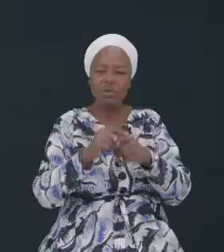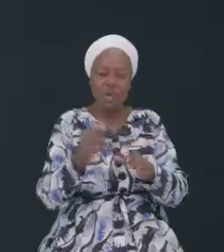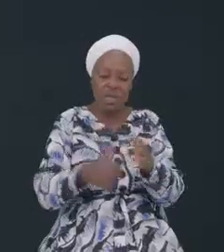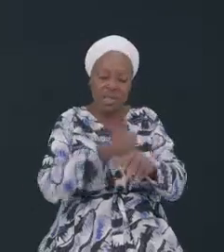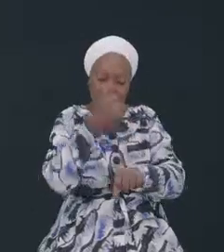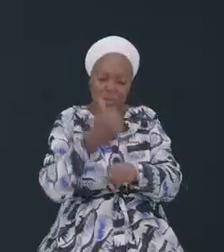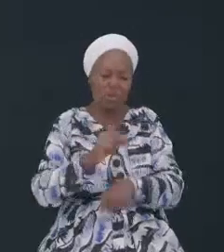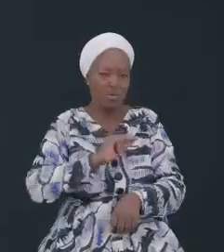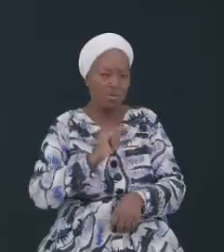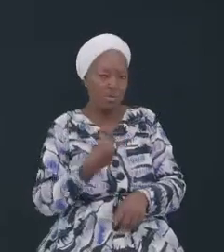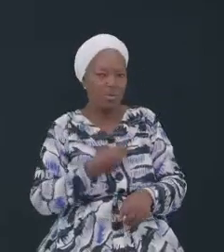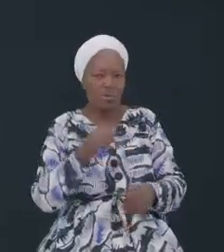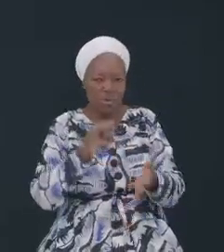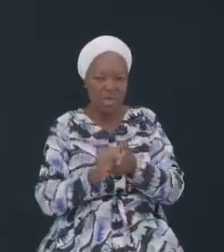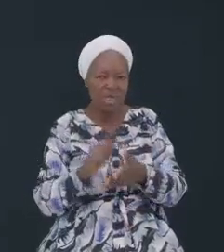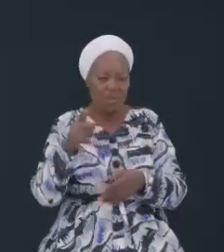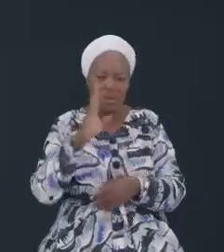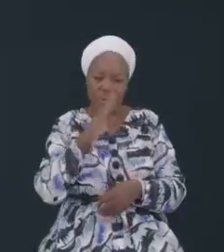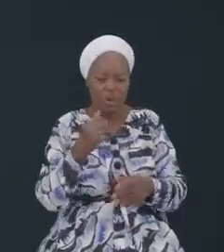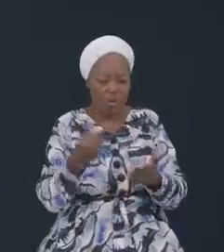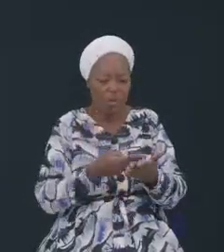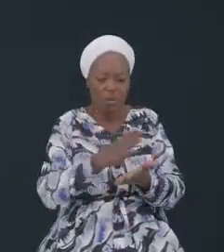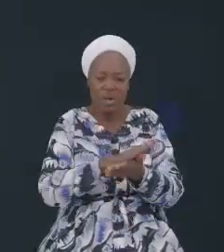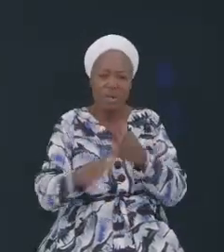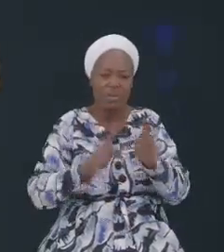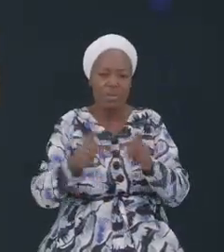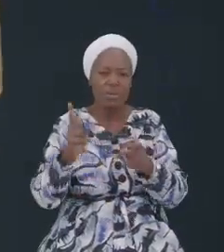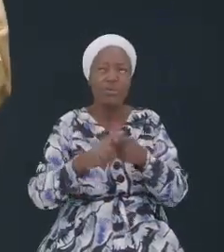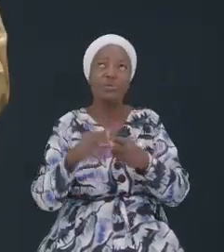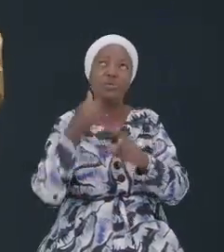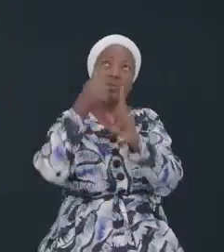us that will be holy people